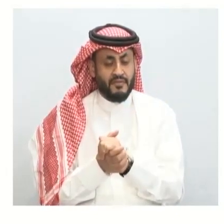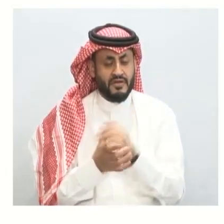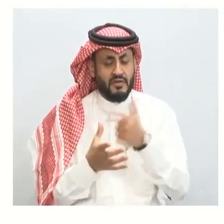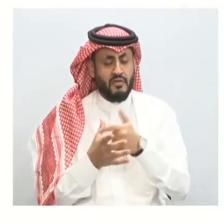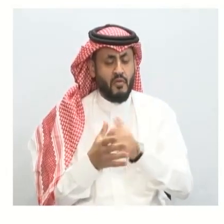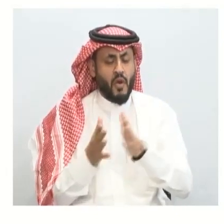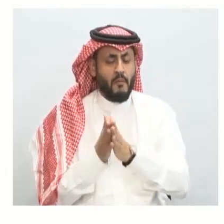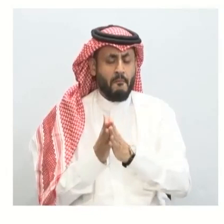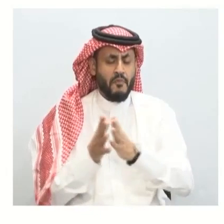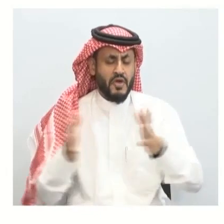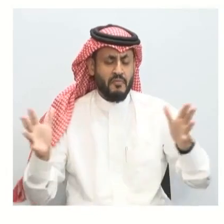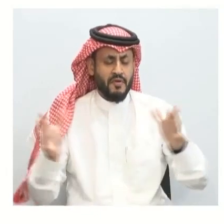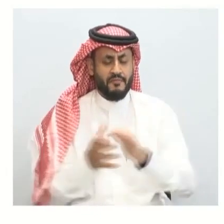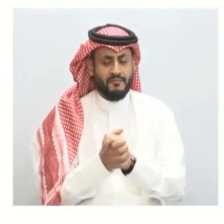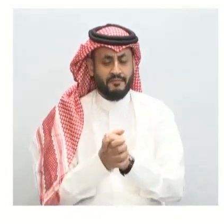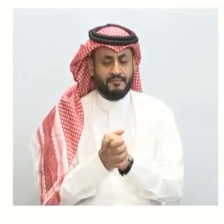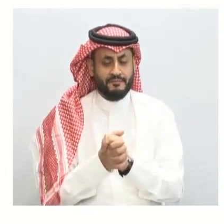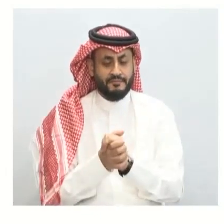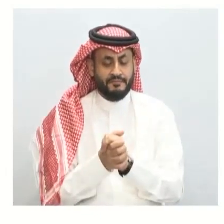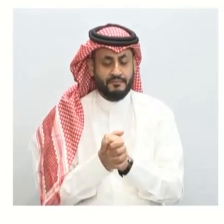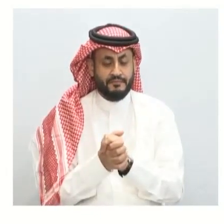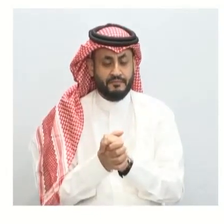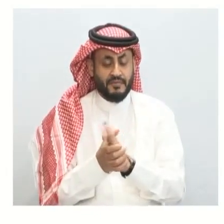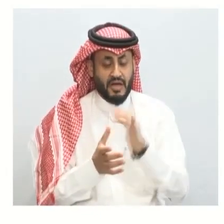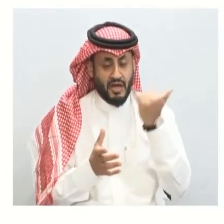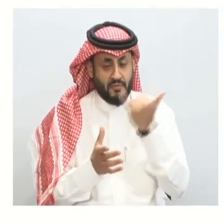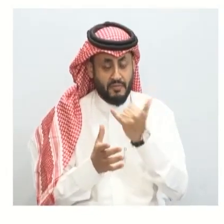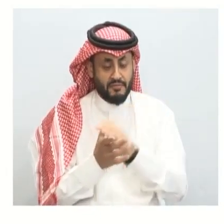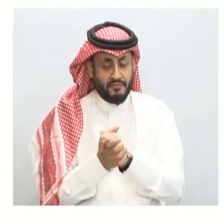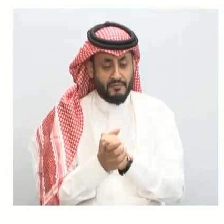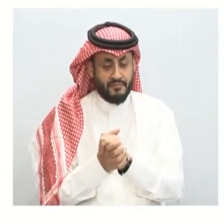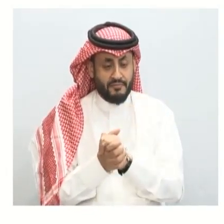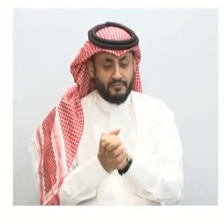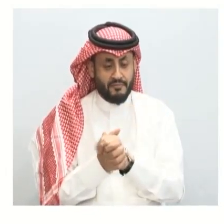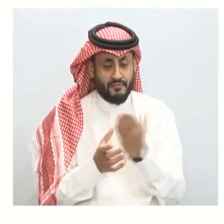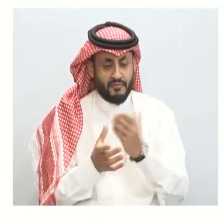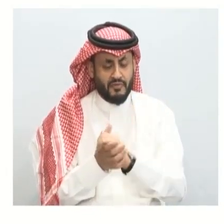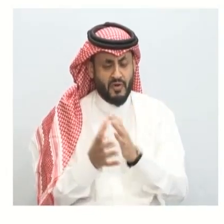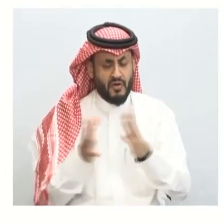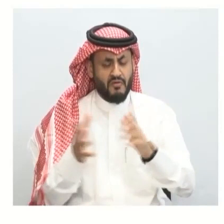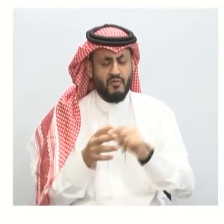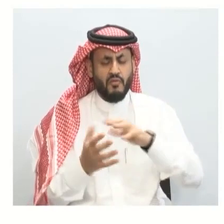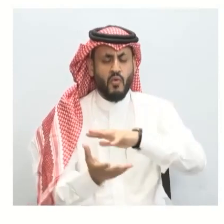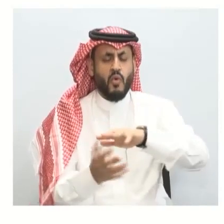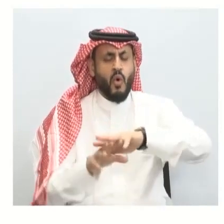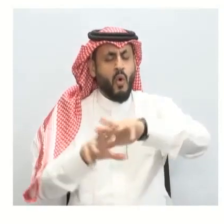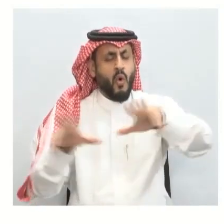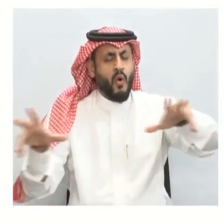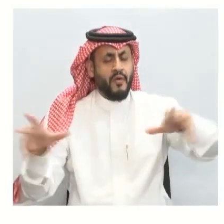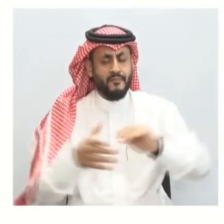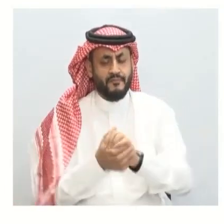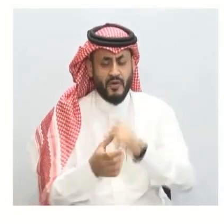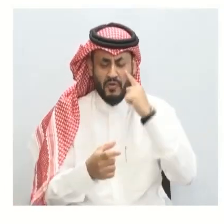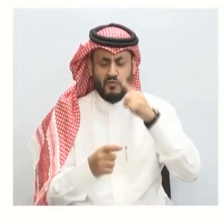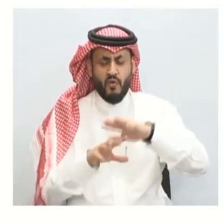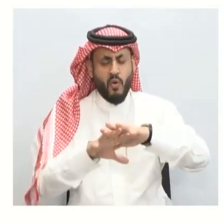large. So here, we know that it is important because it is large and it covers a wide range.